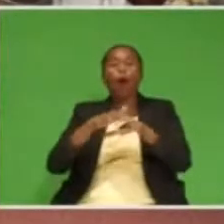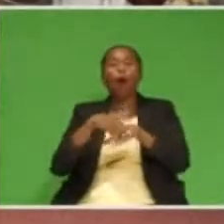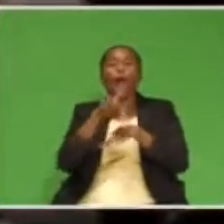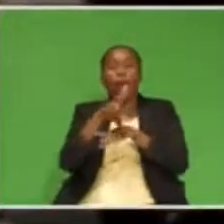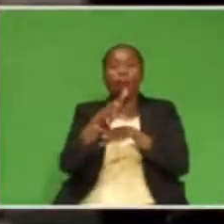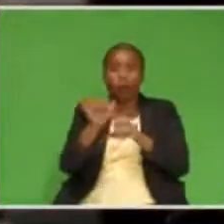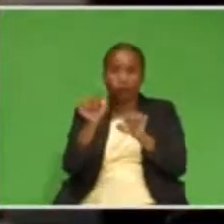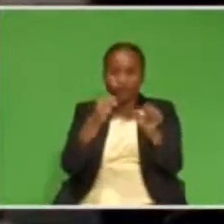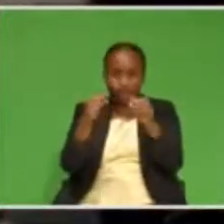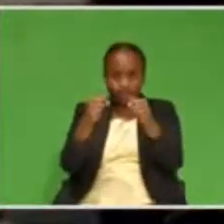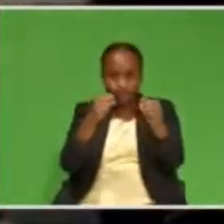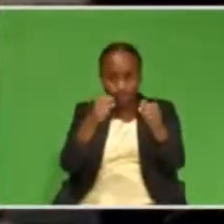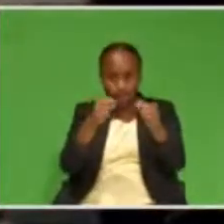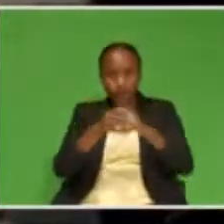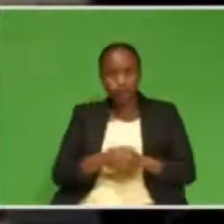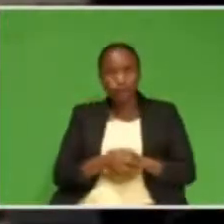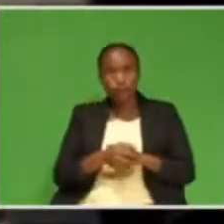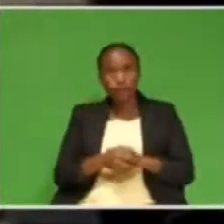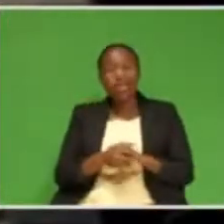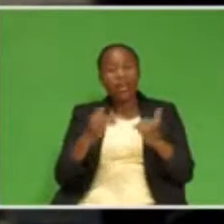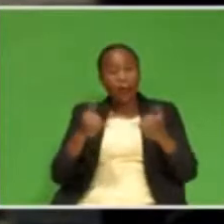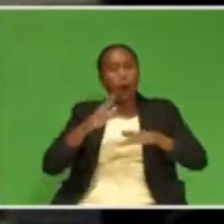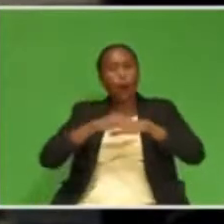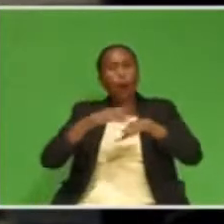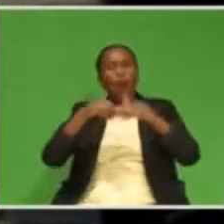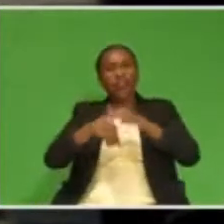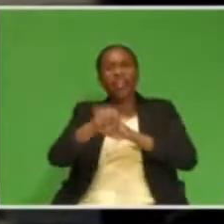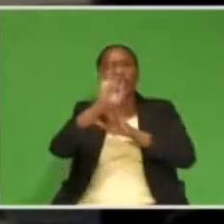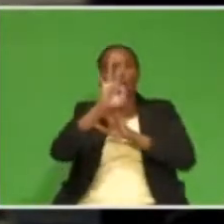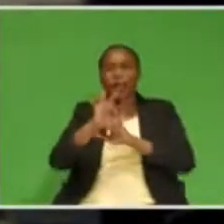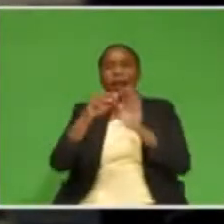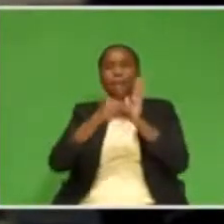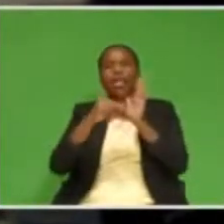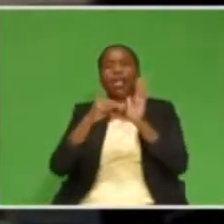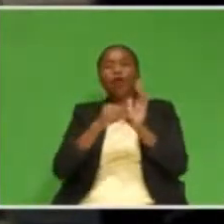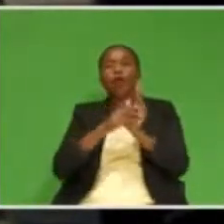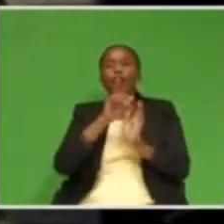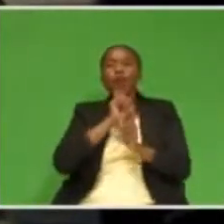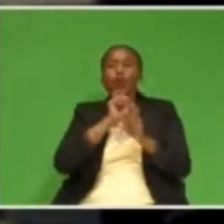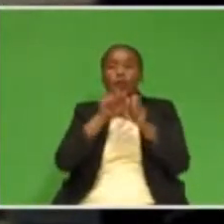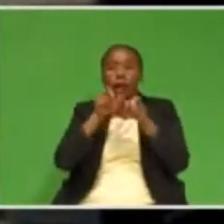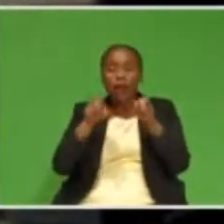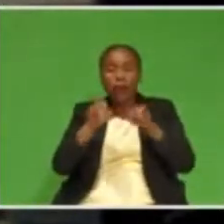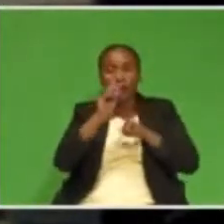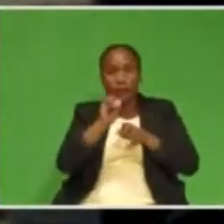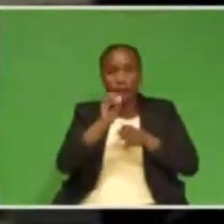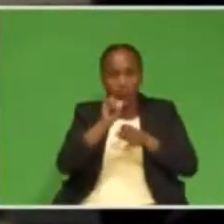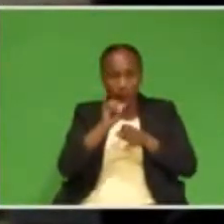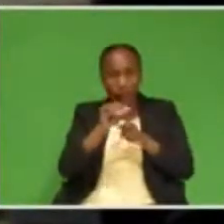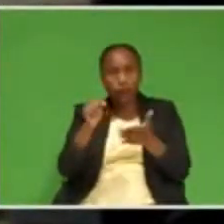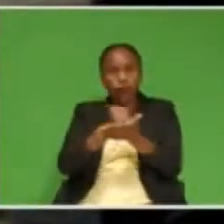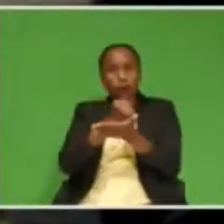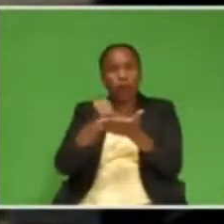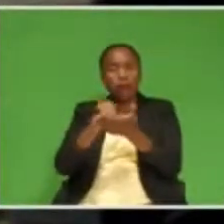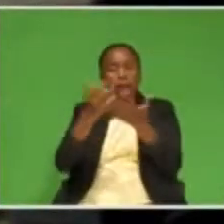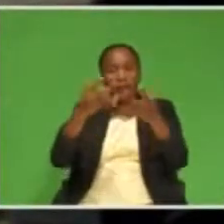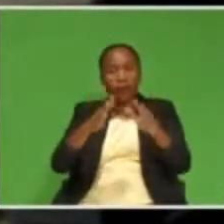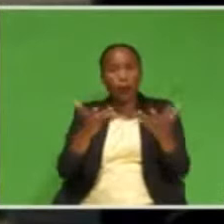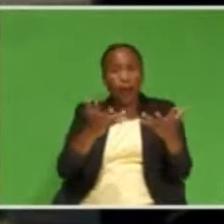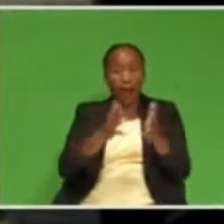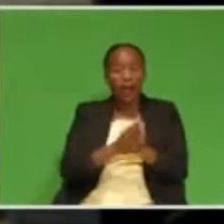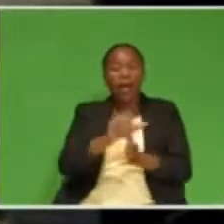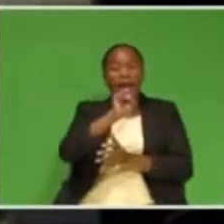employed. There are now more than 3 million users registered on the SA